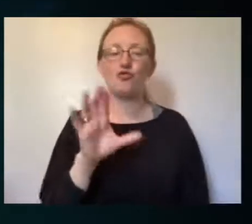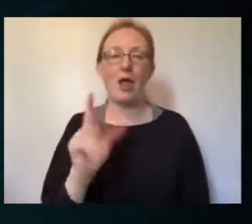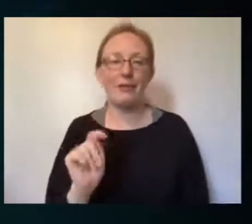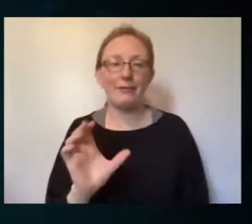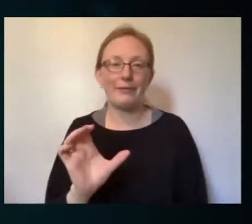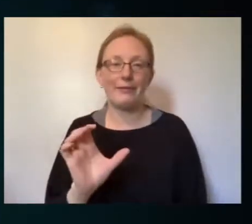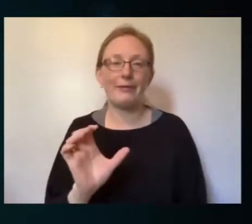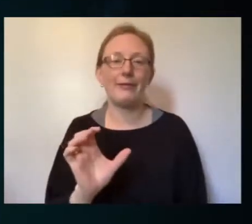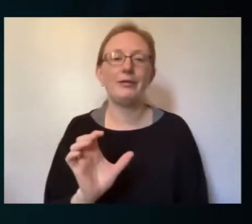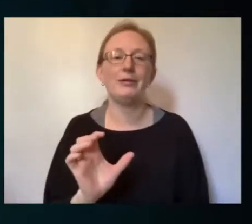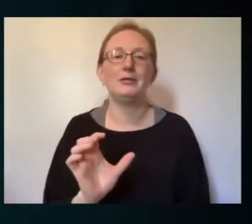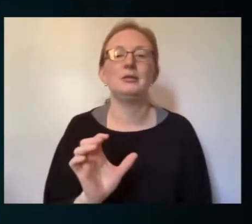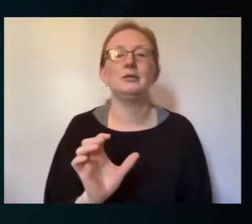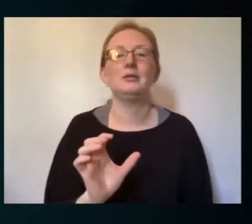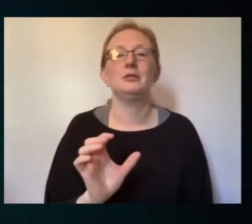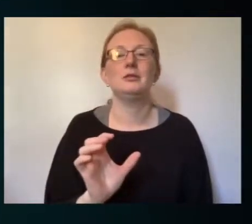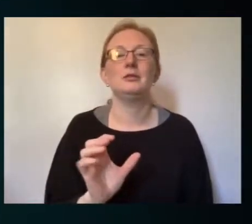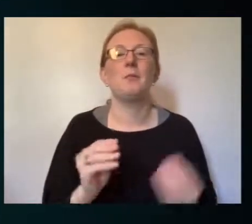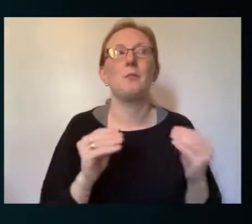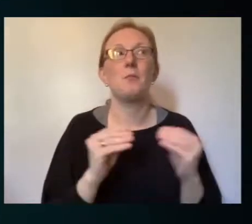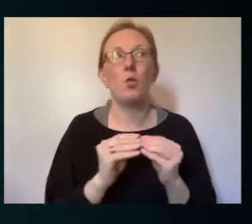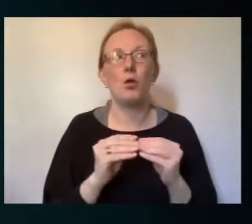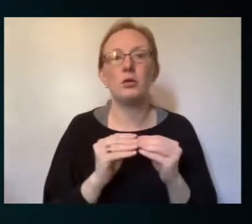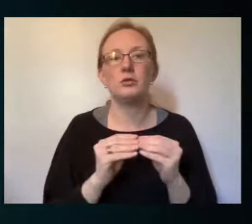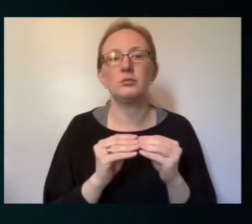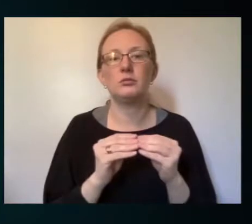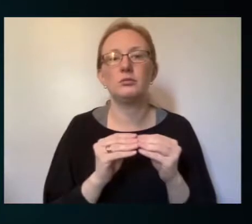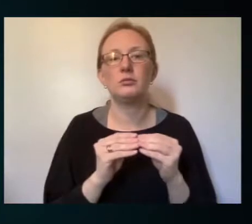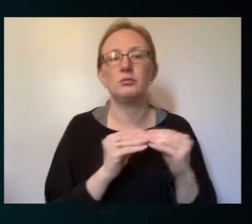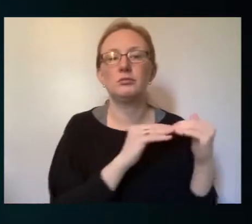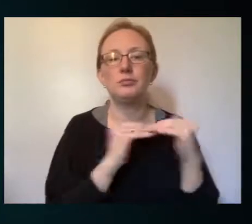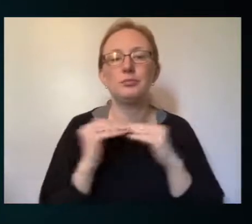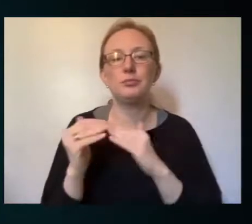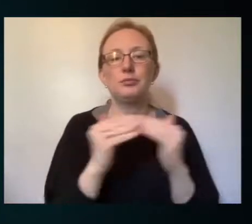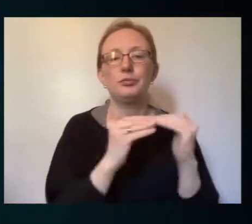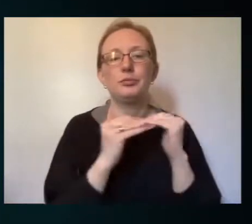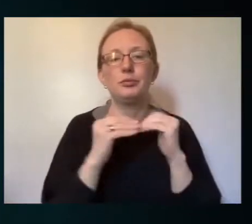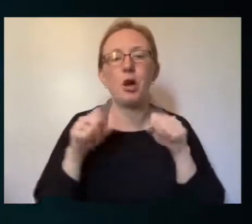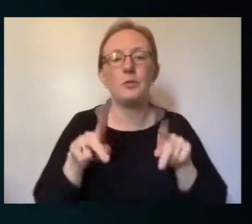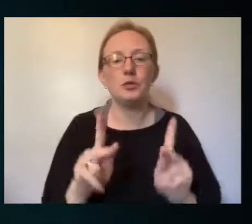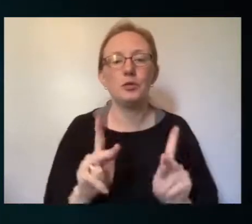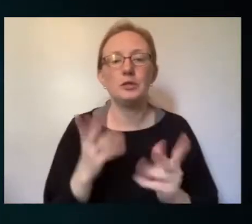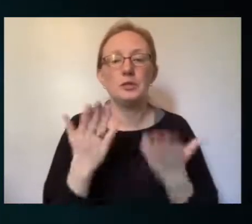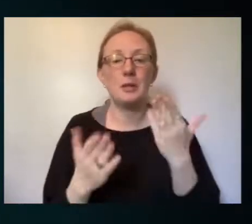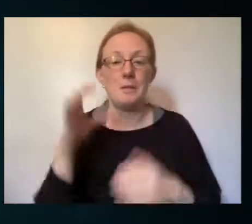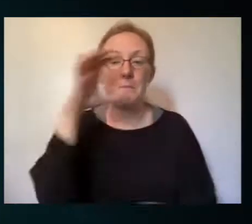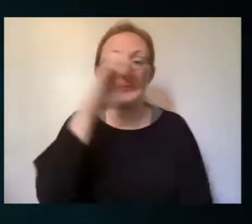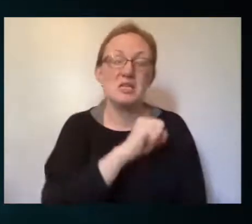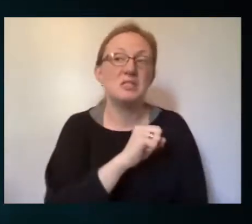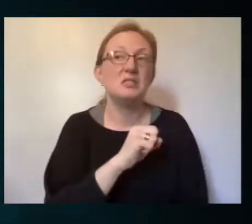infrastructures or more lateralized infrastructures, opportunities that might be missed.